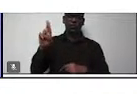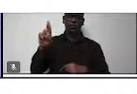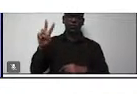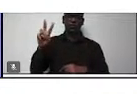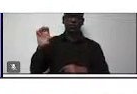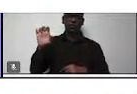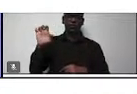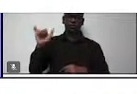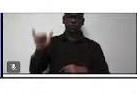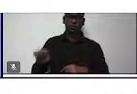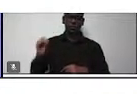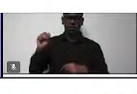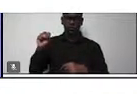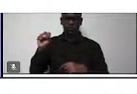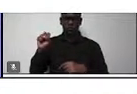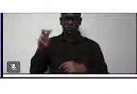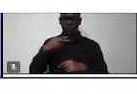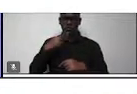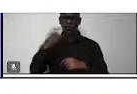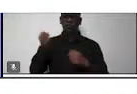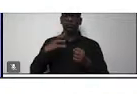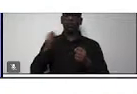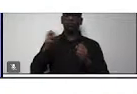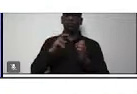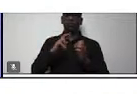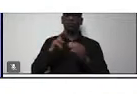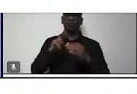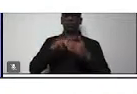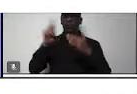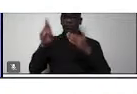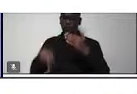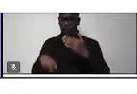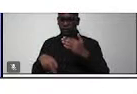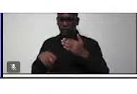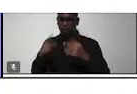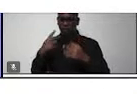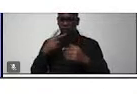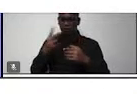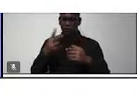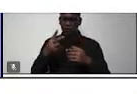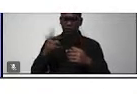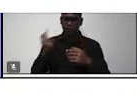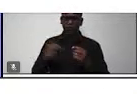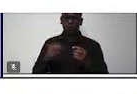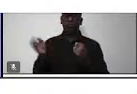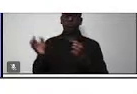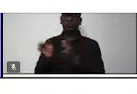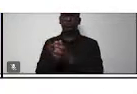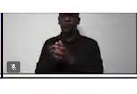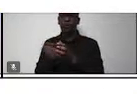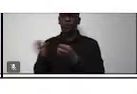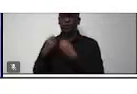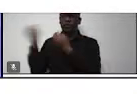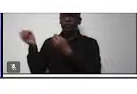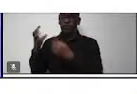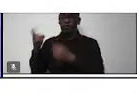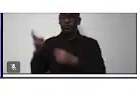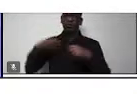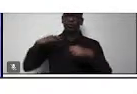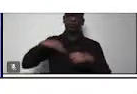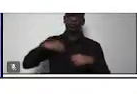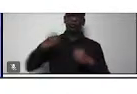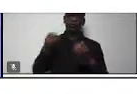found the results have shown that a lot of our small exporters really benefit from this program.